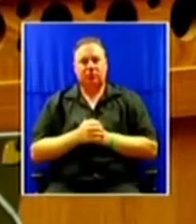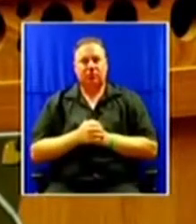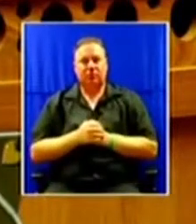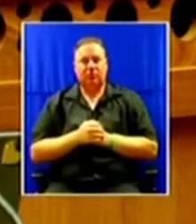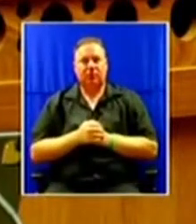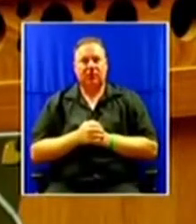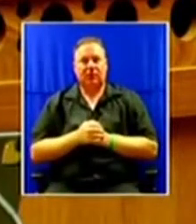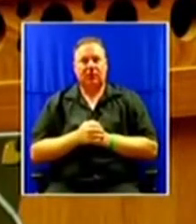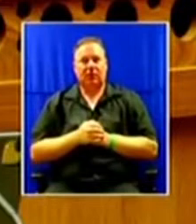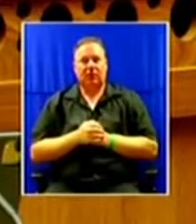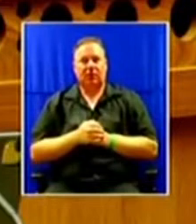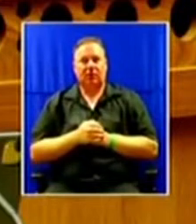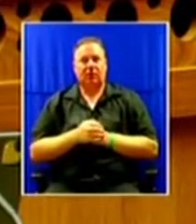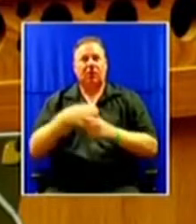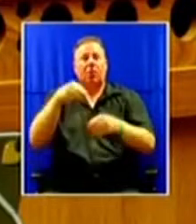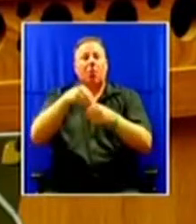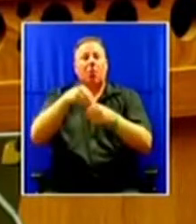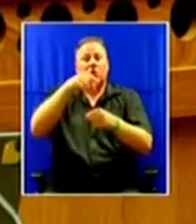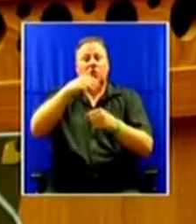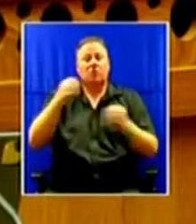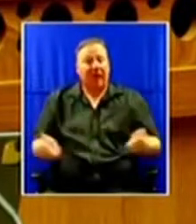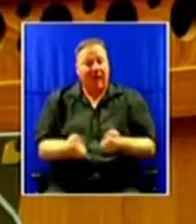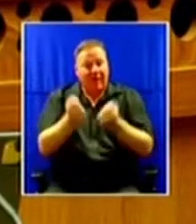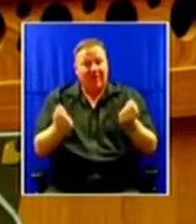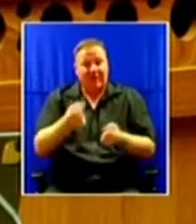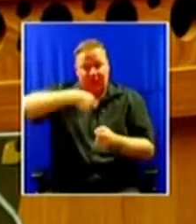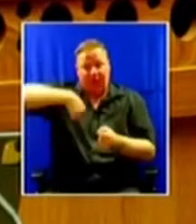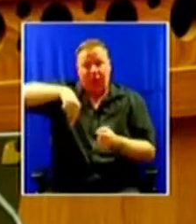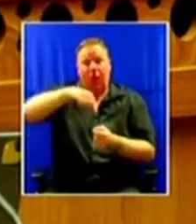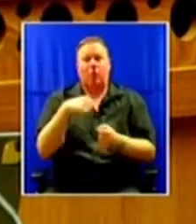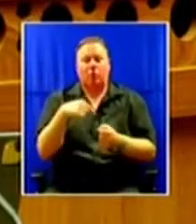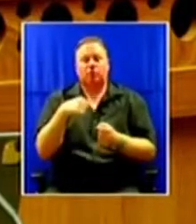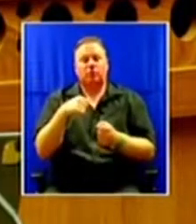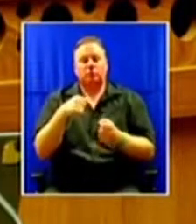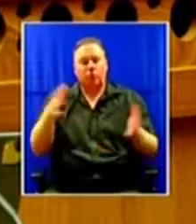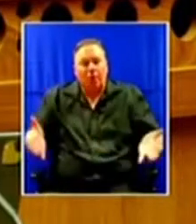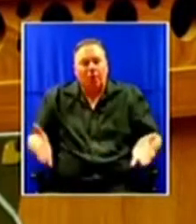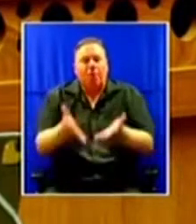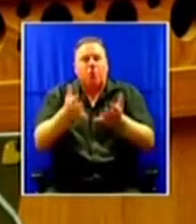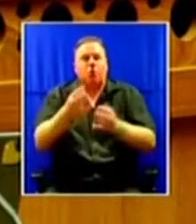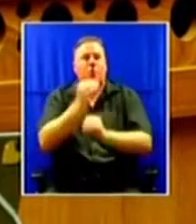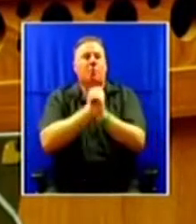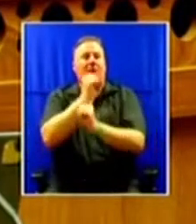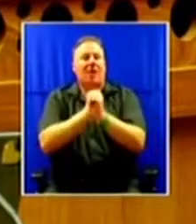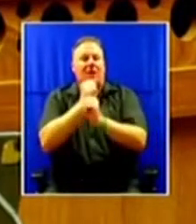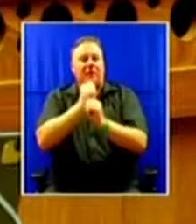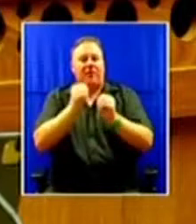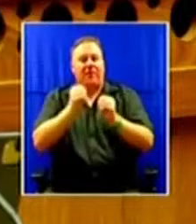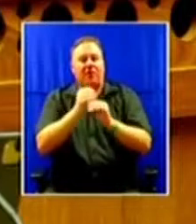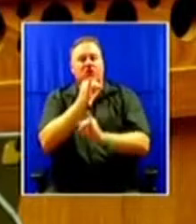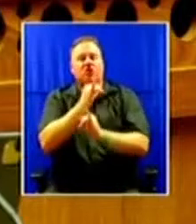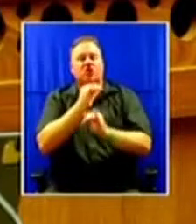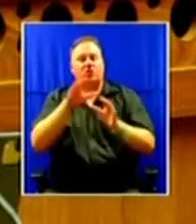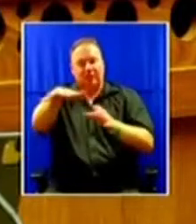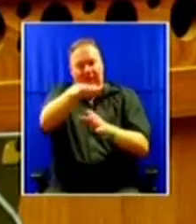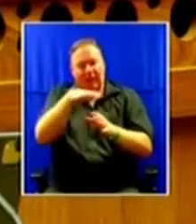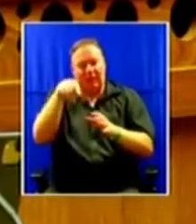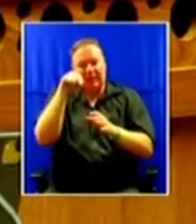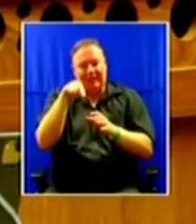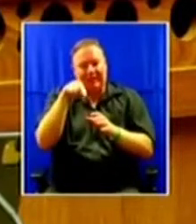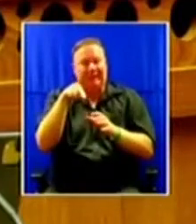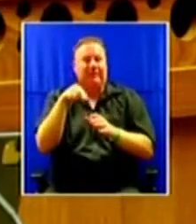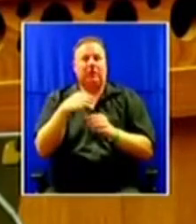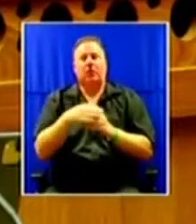concerted effort to boost our manufacturing sector which has been going down. This